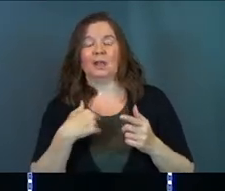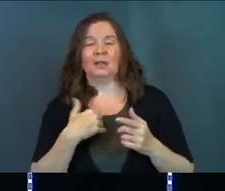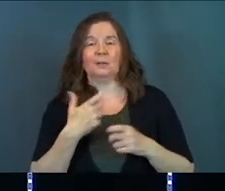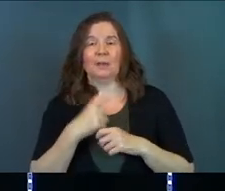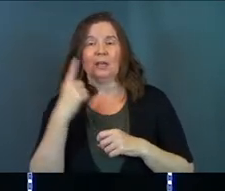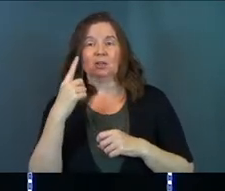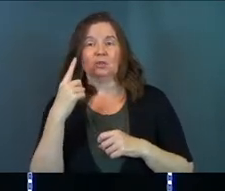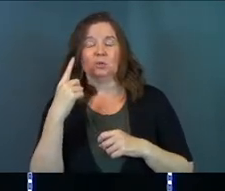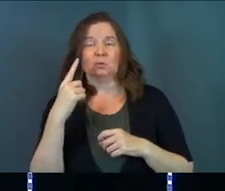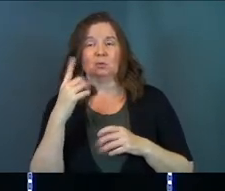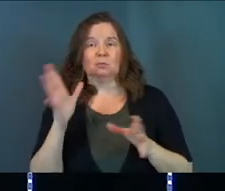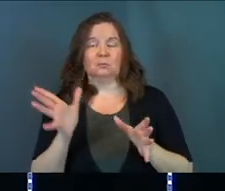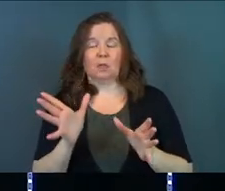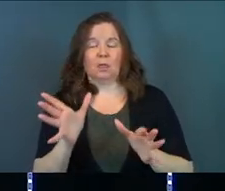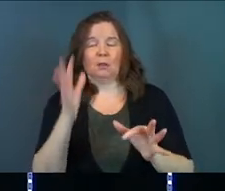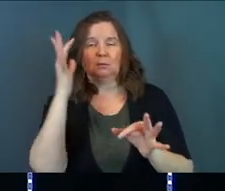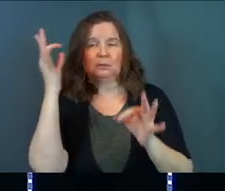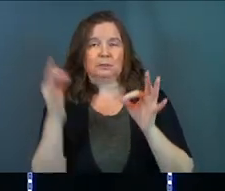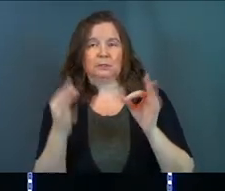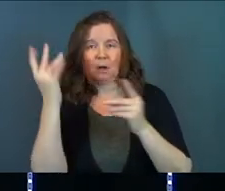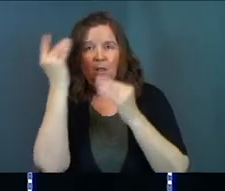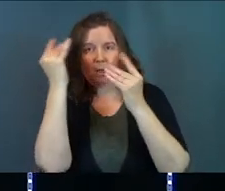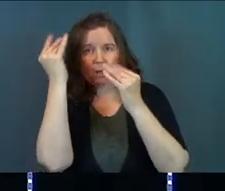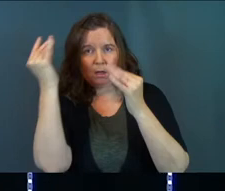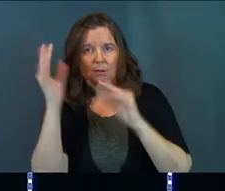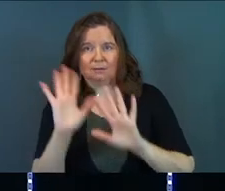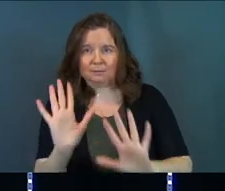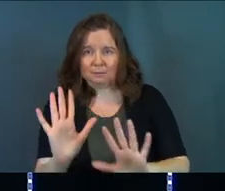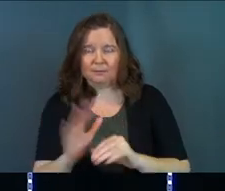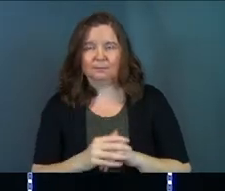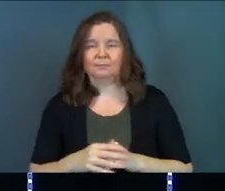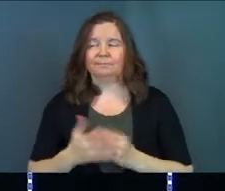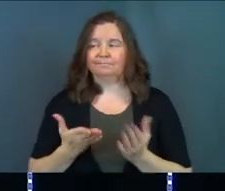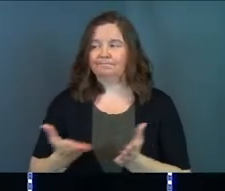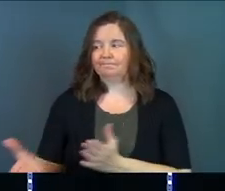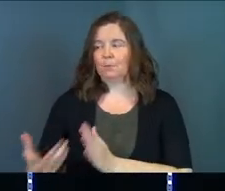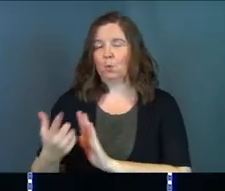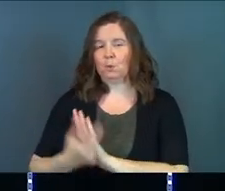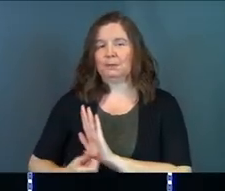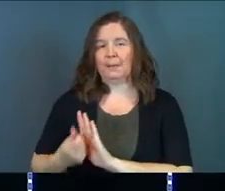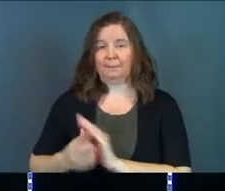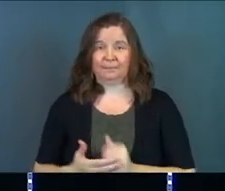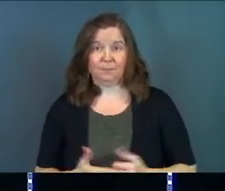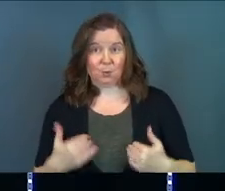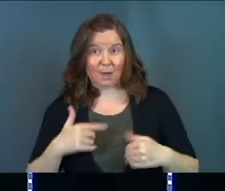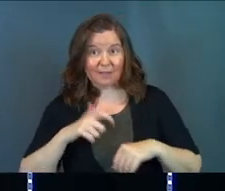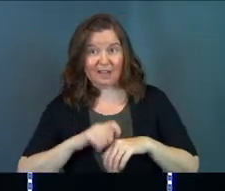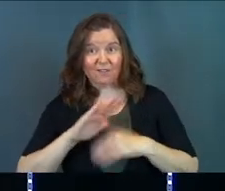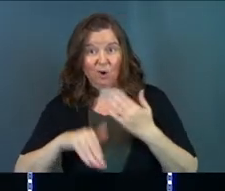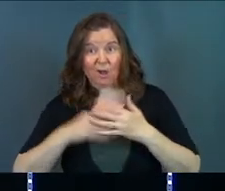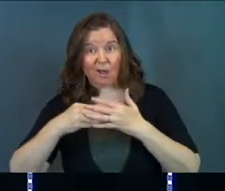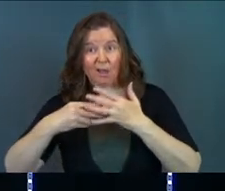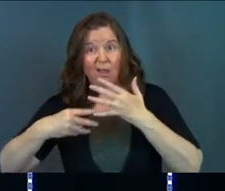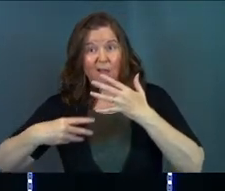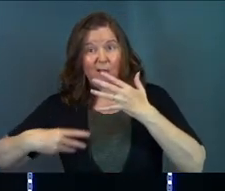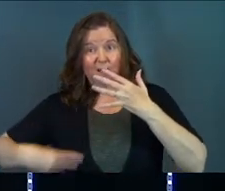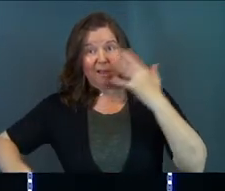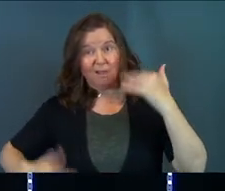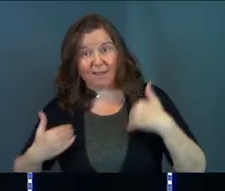that it drives you and drives your decisions, drives your thoughts. Roll tape. Do we have time for all that